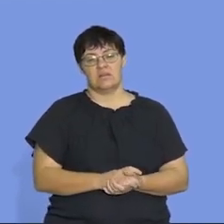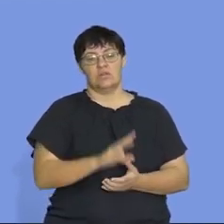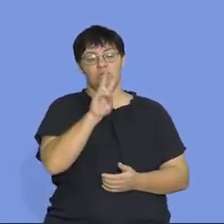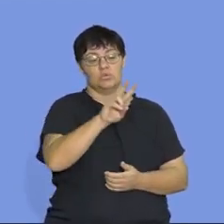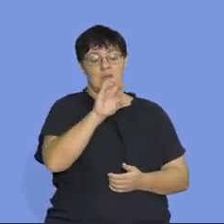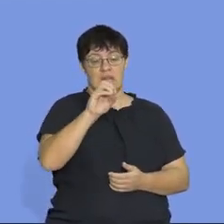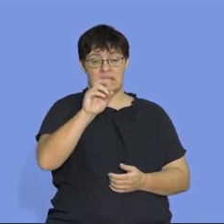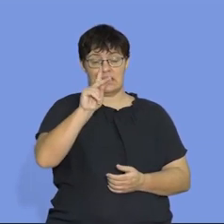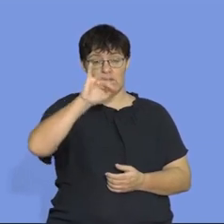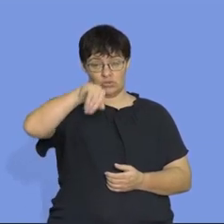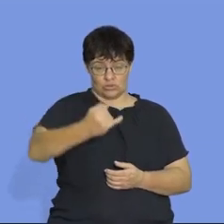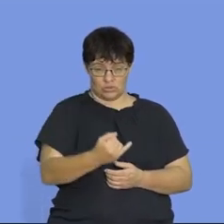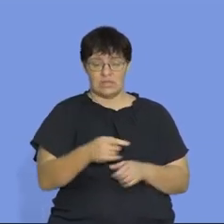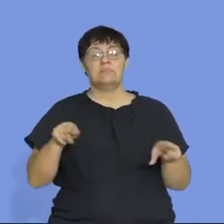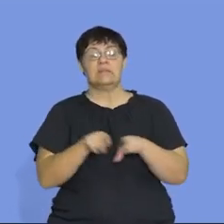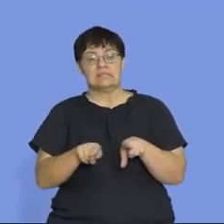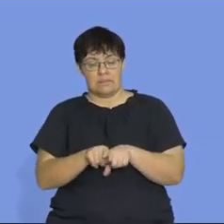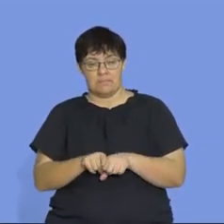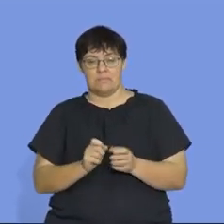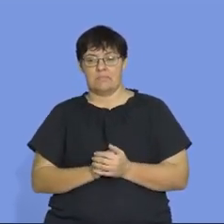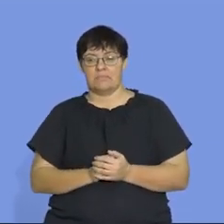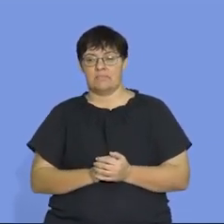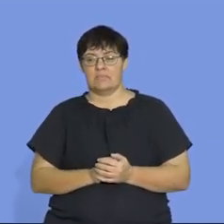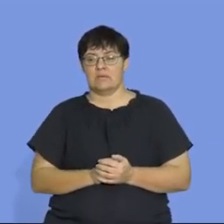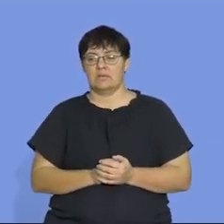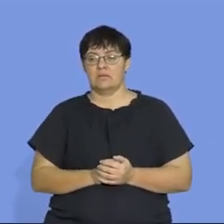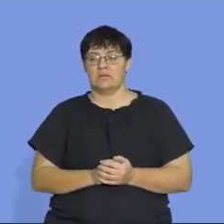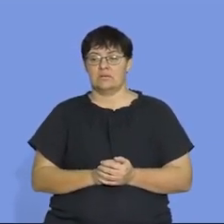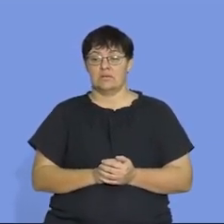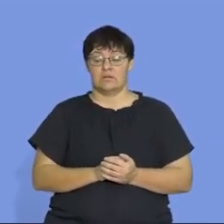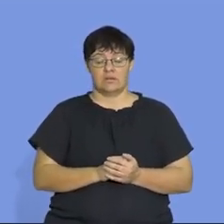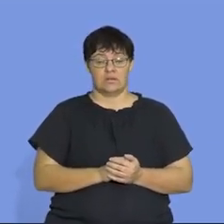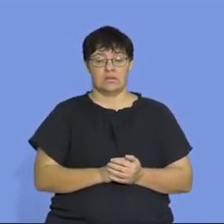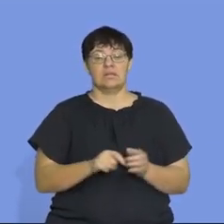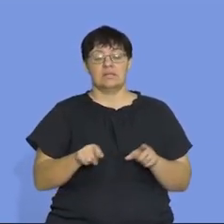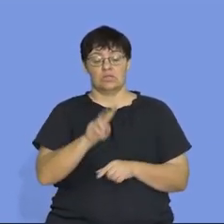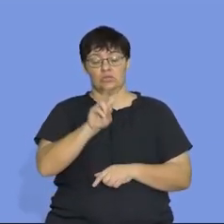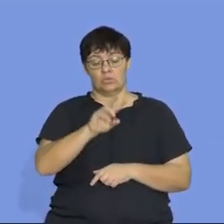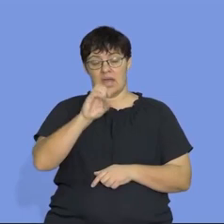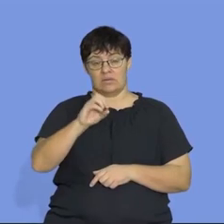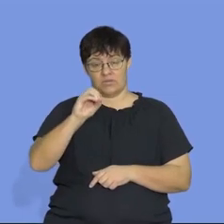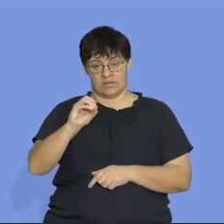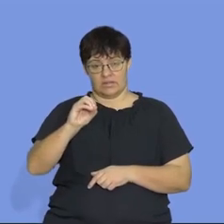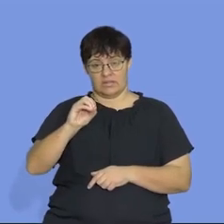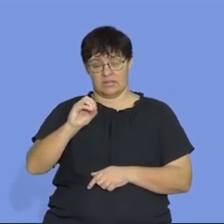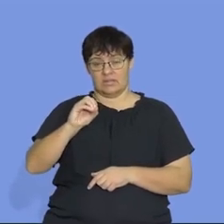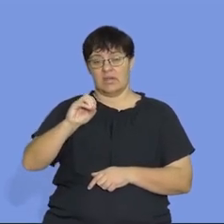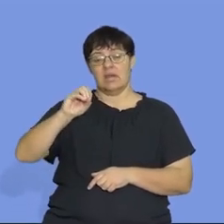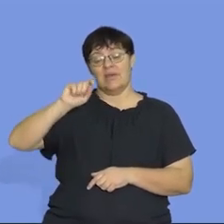kilojoules, it's actually the same as, if we talk about 200 kilojoules, for argument's sake, we are talking about